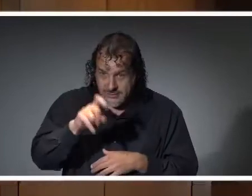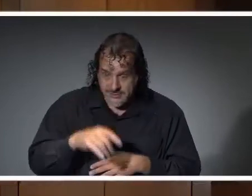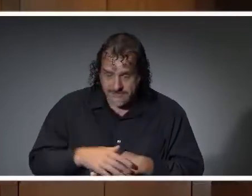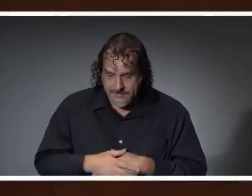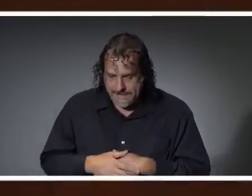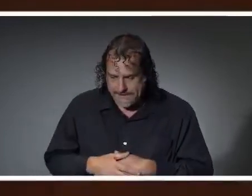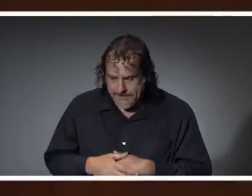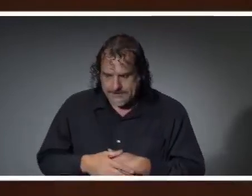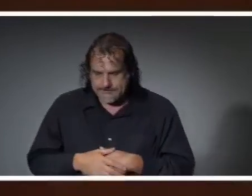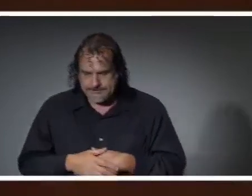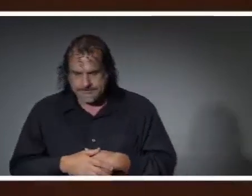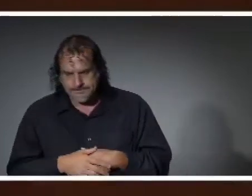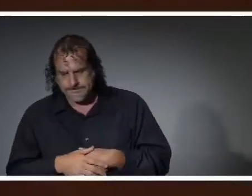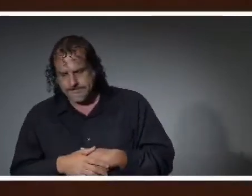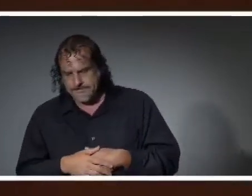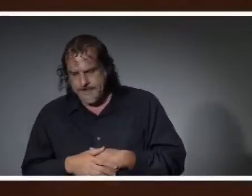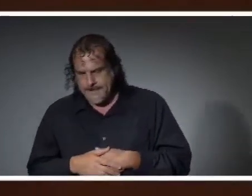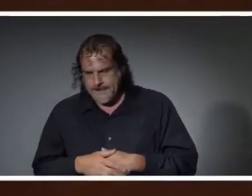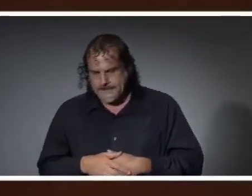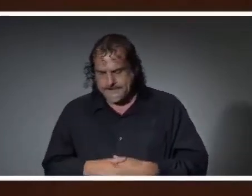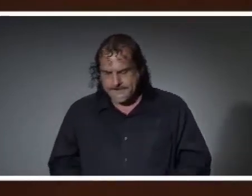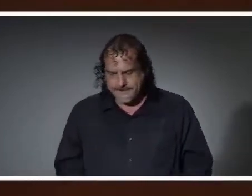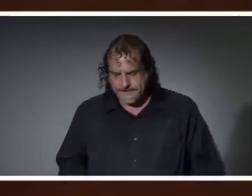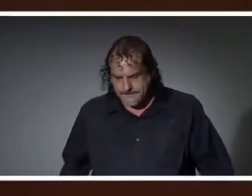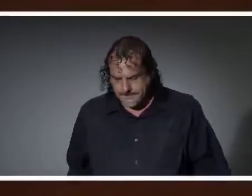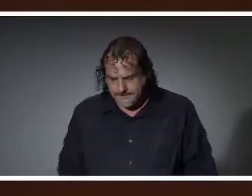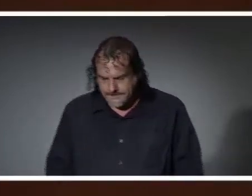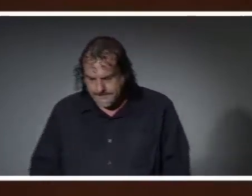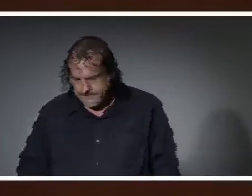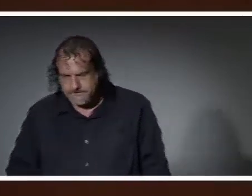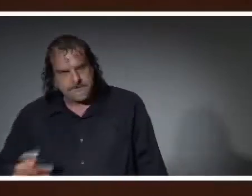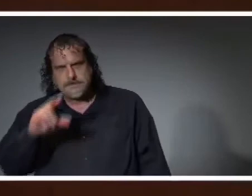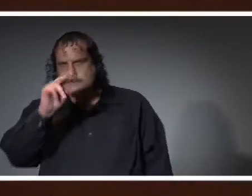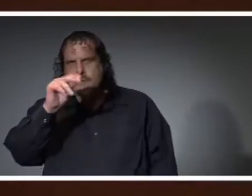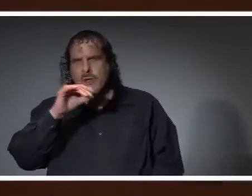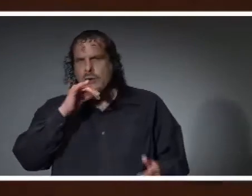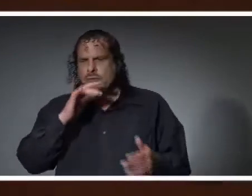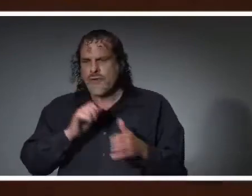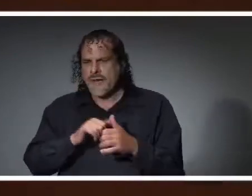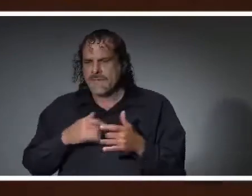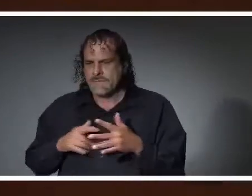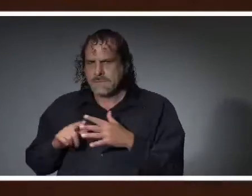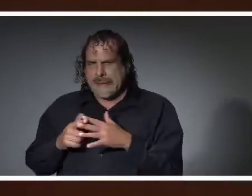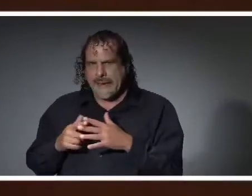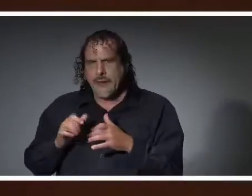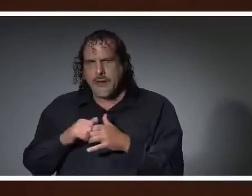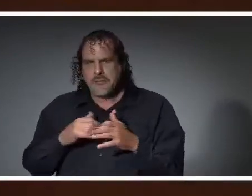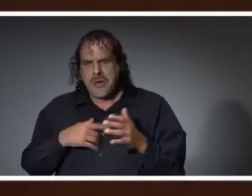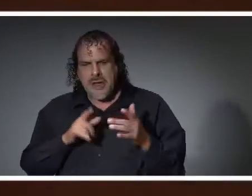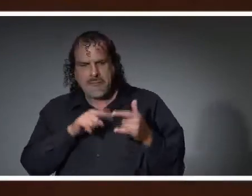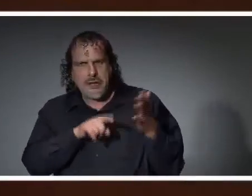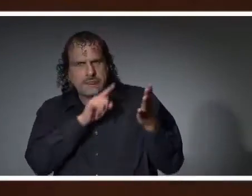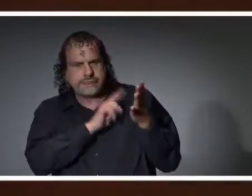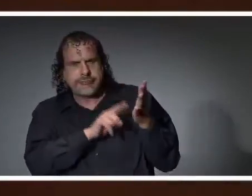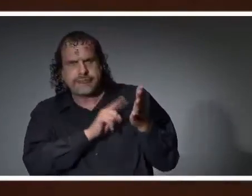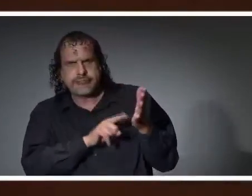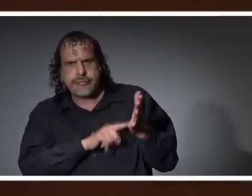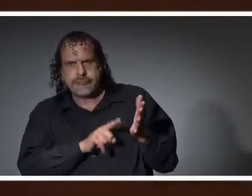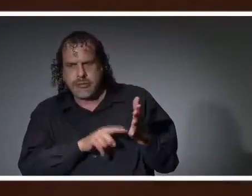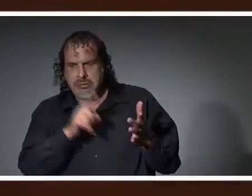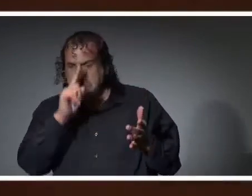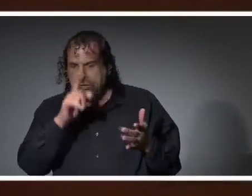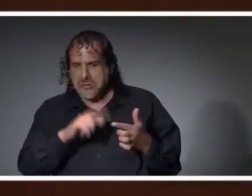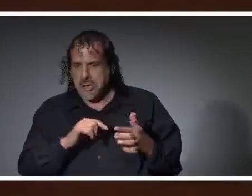They did not from the initial part, but I have been reviewing it with the Secretary of State, and I think they have some really good